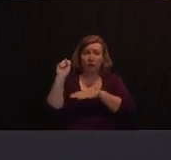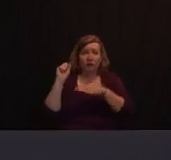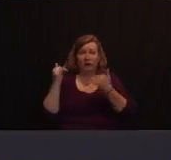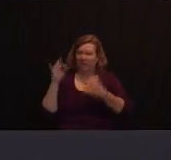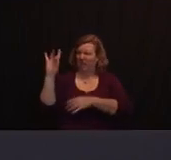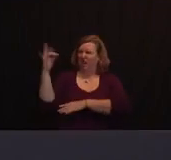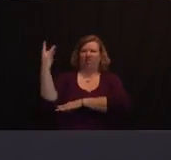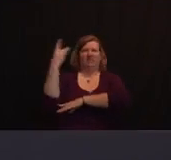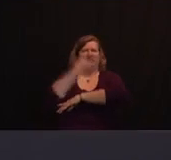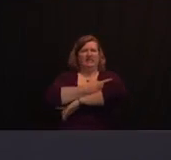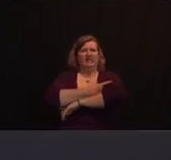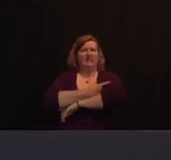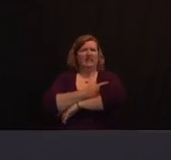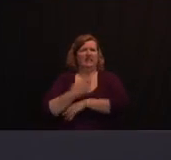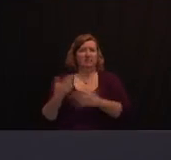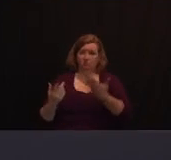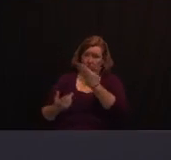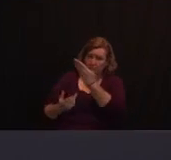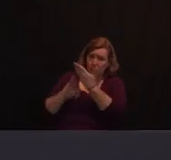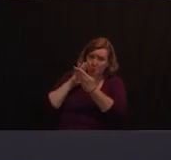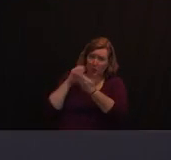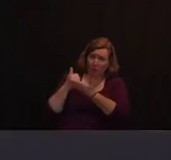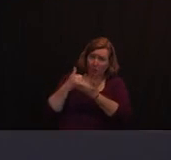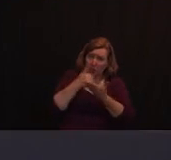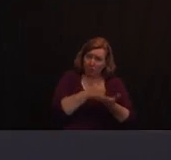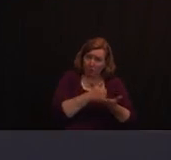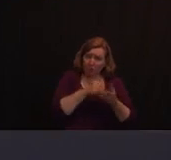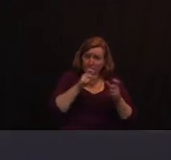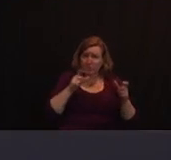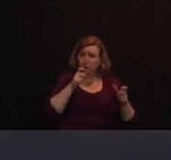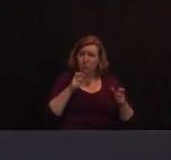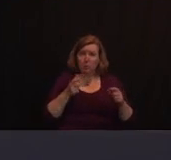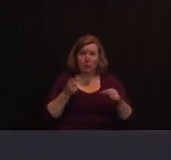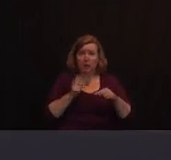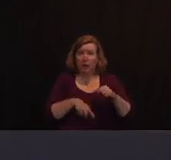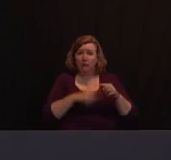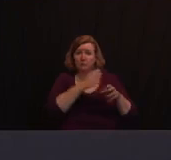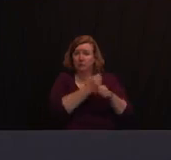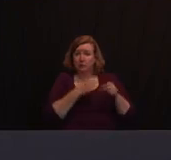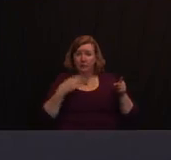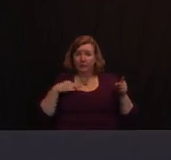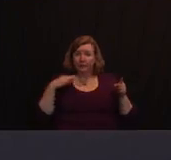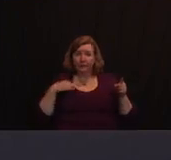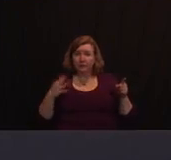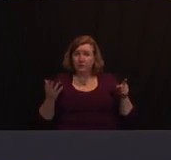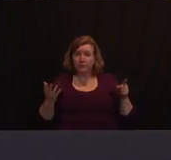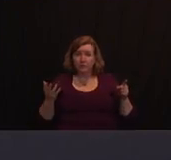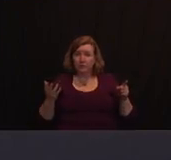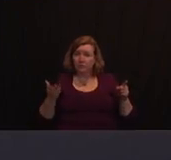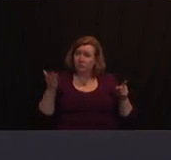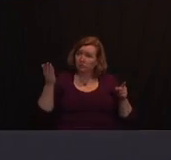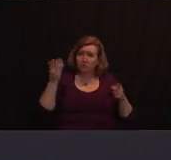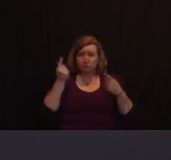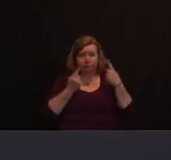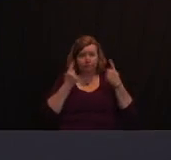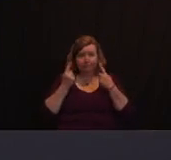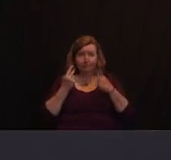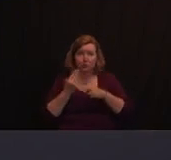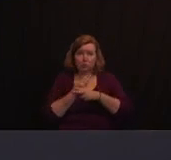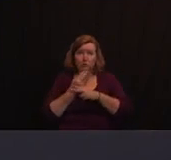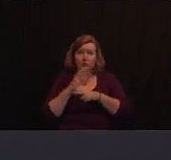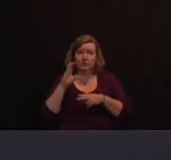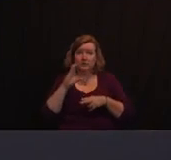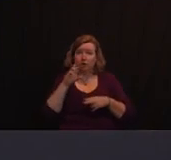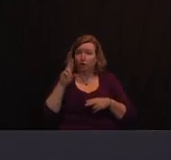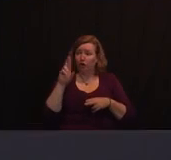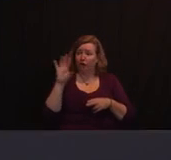help help excluded workers. Have you revisited using CRF funds like other